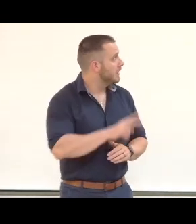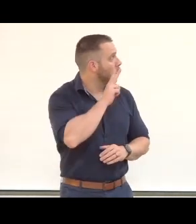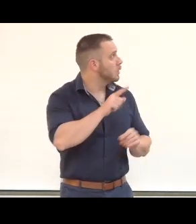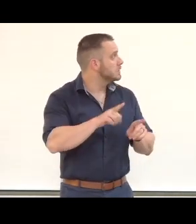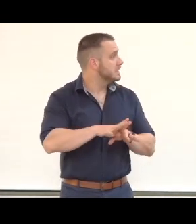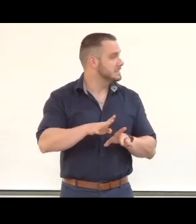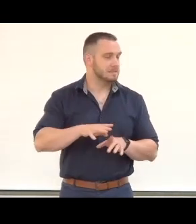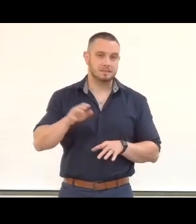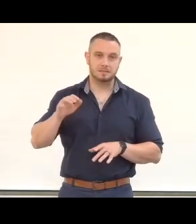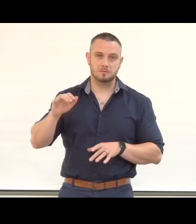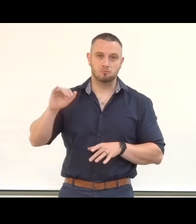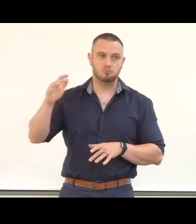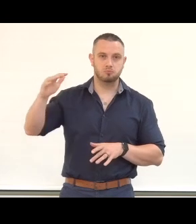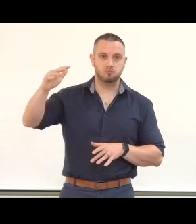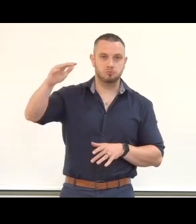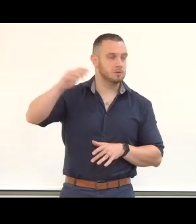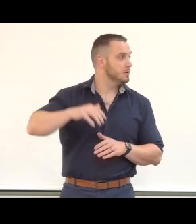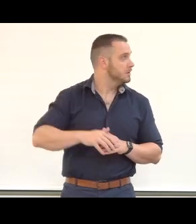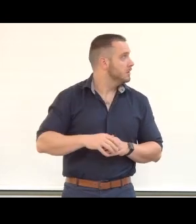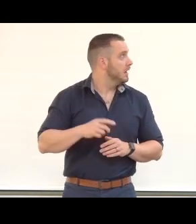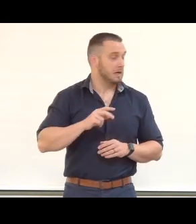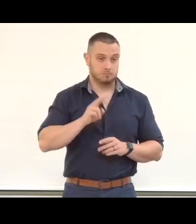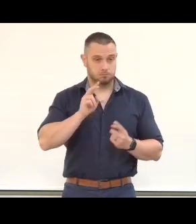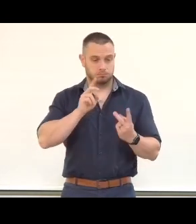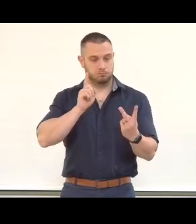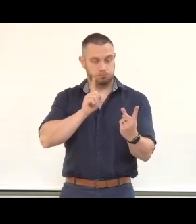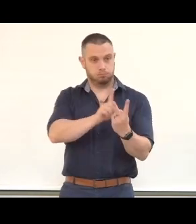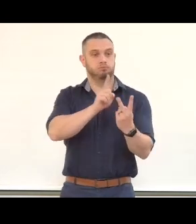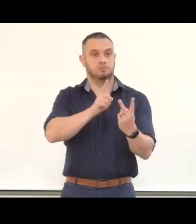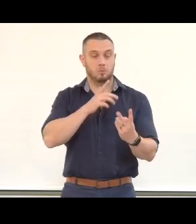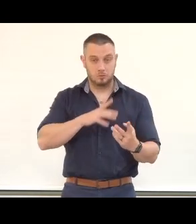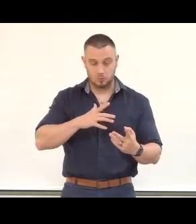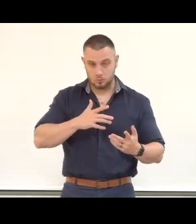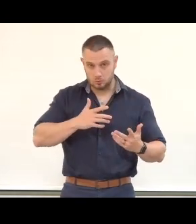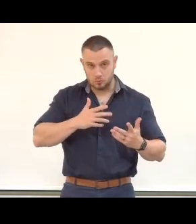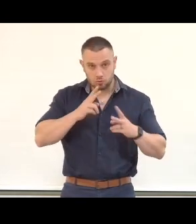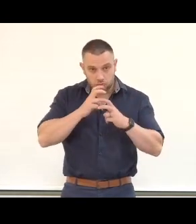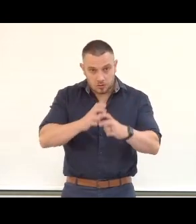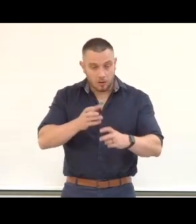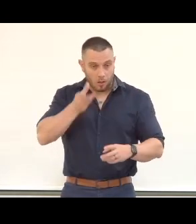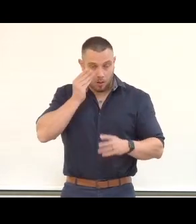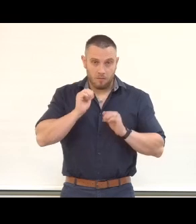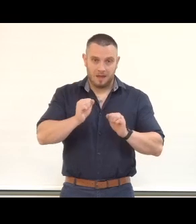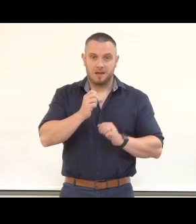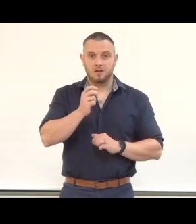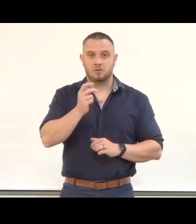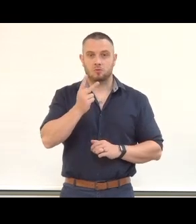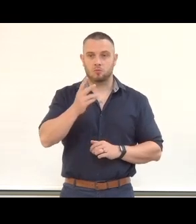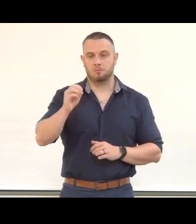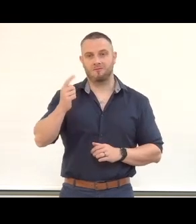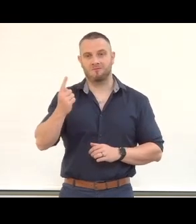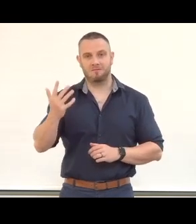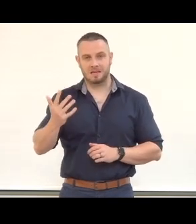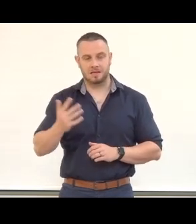spaceflight. And so I naturally ran into these guys while doing the research and learned about their 2015